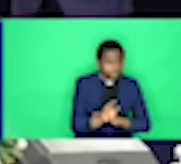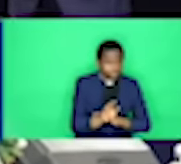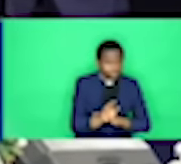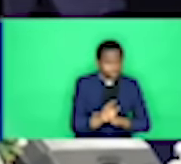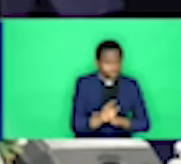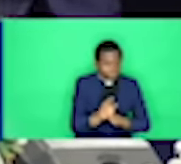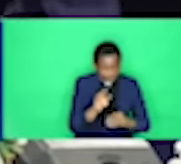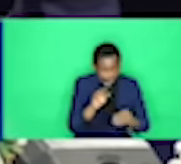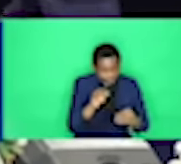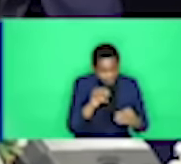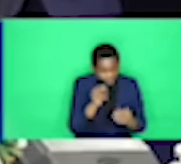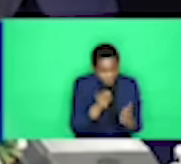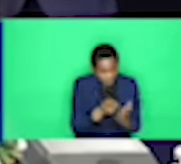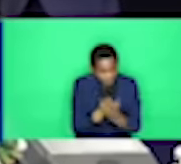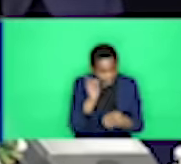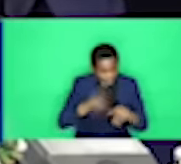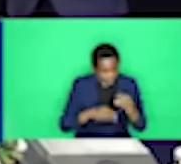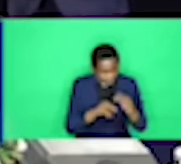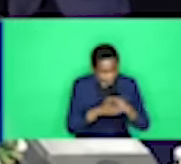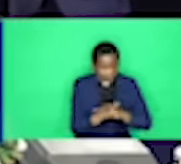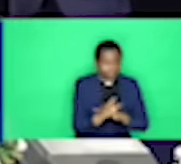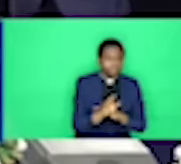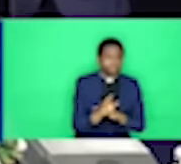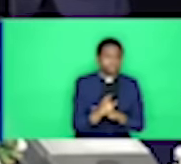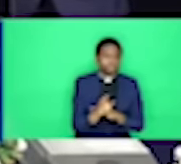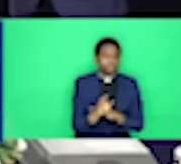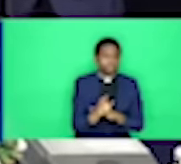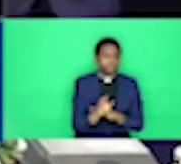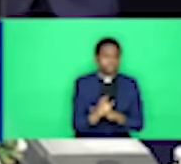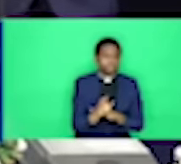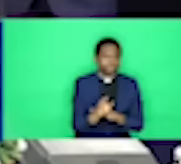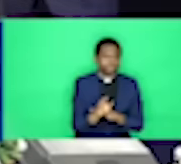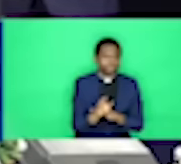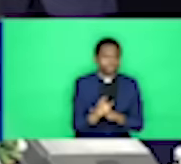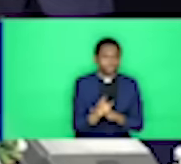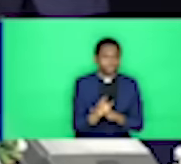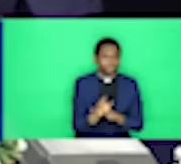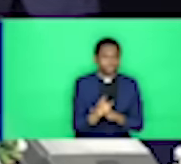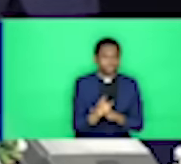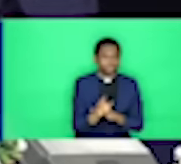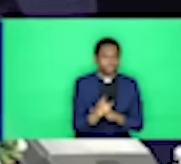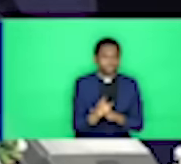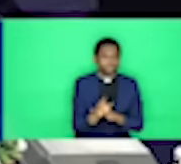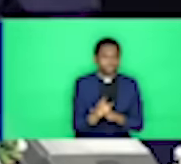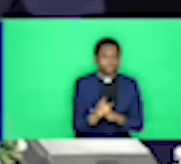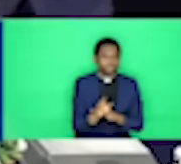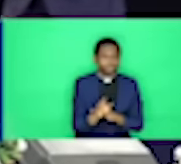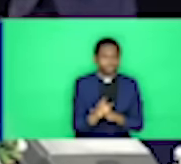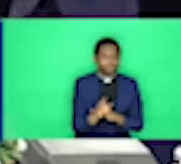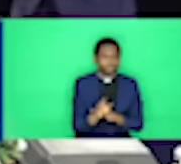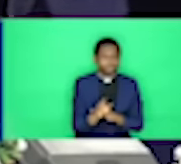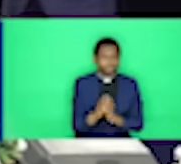na nukre ashia sibegum na die etine entumi emem.